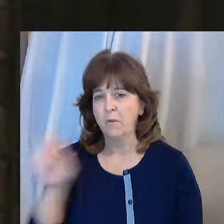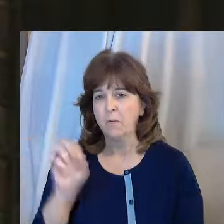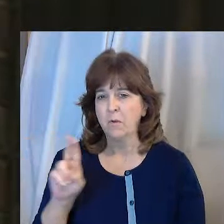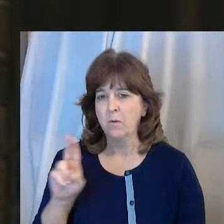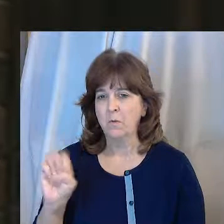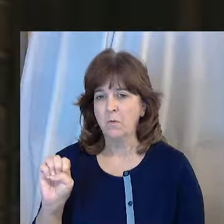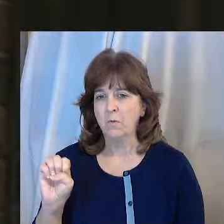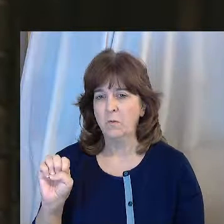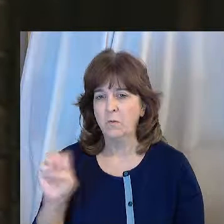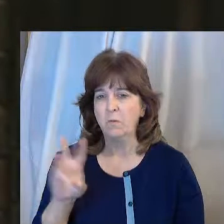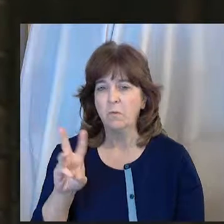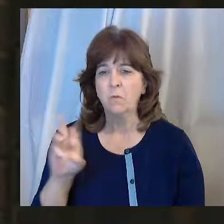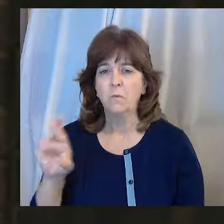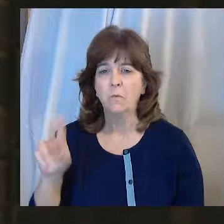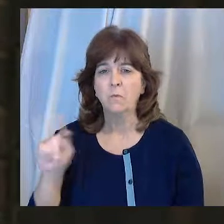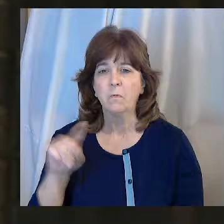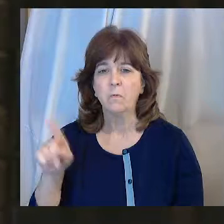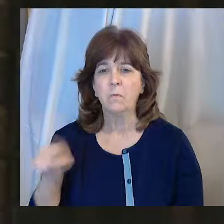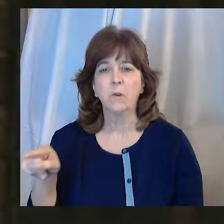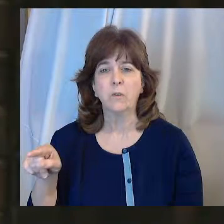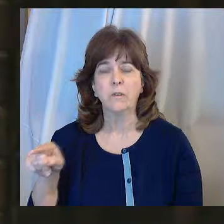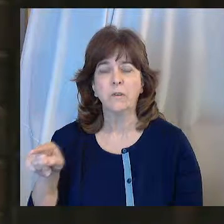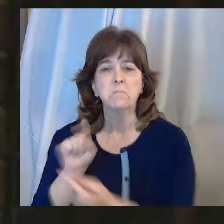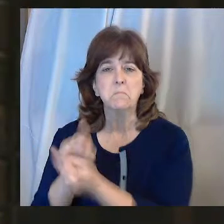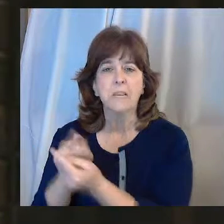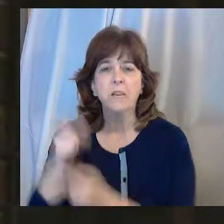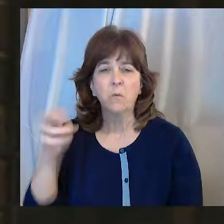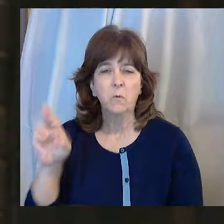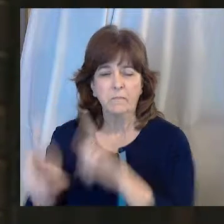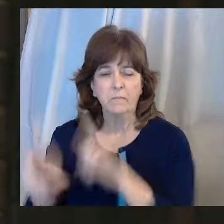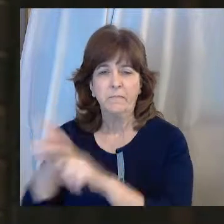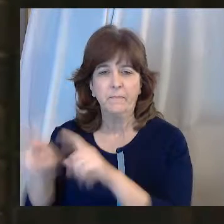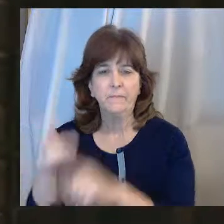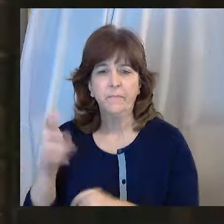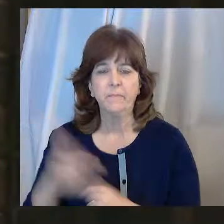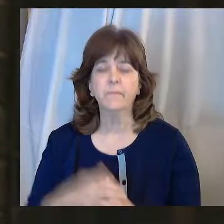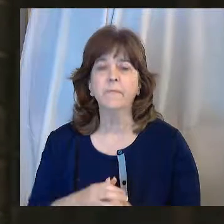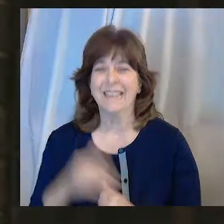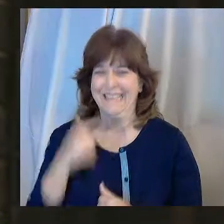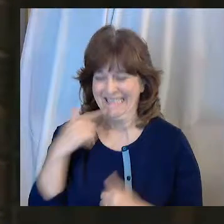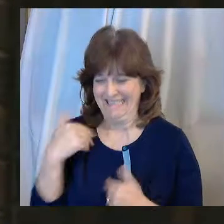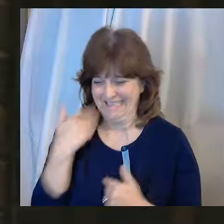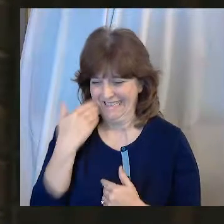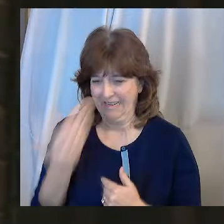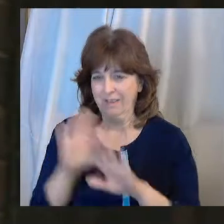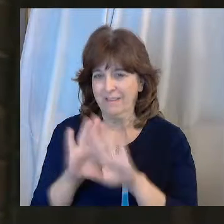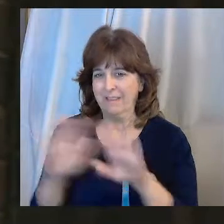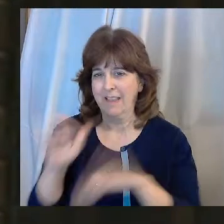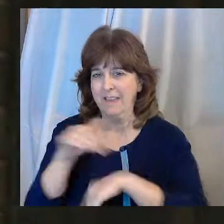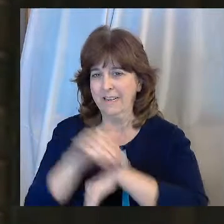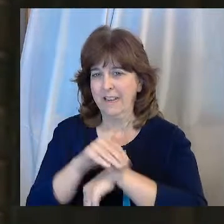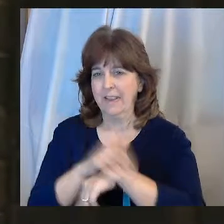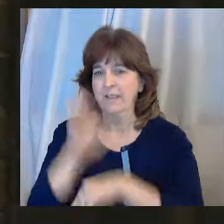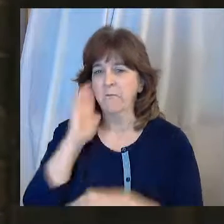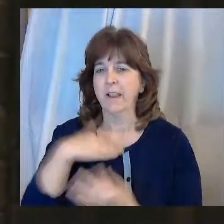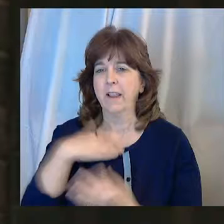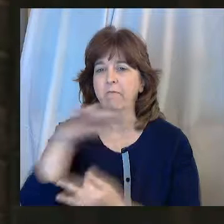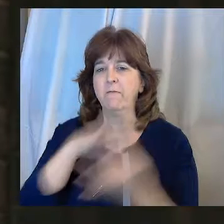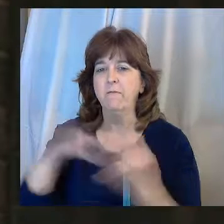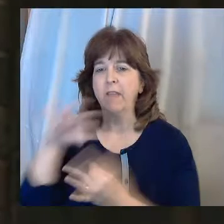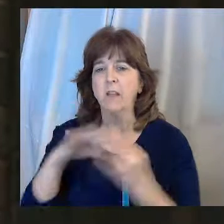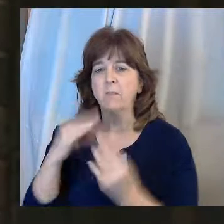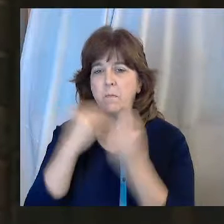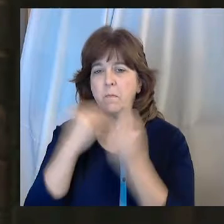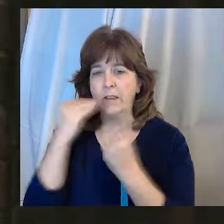to welcome you to be a part of that. And don't forget as well, our monthly fellowship meal will be this coming Sunday night, and we'll be